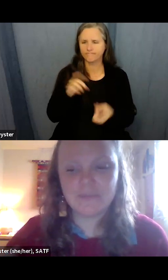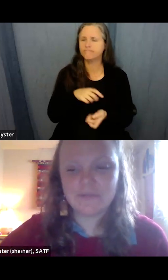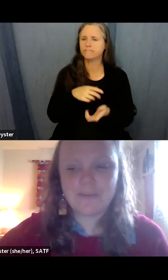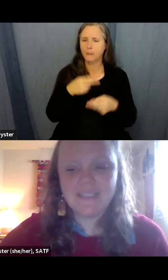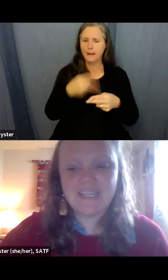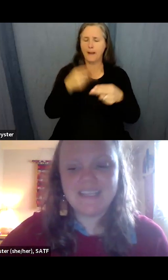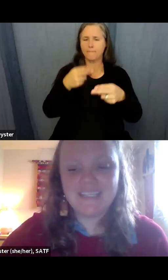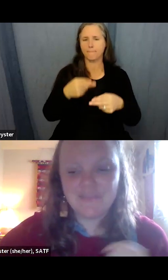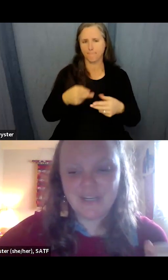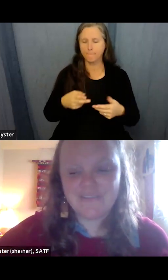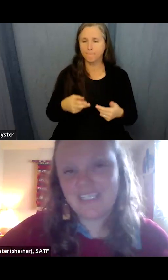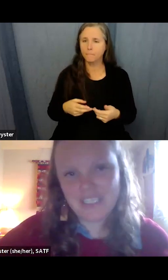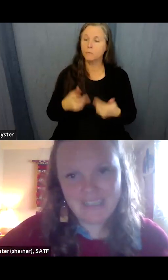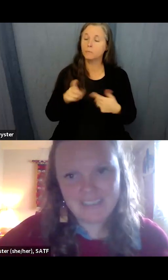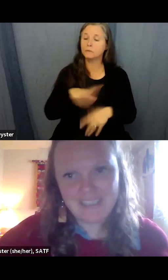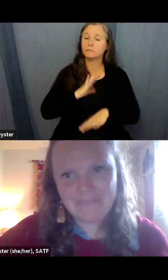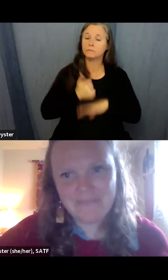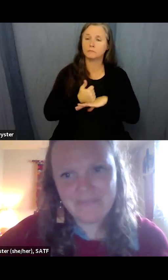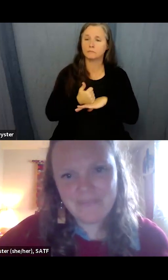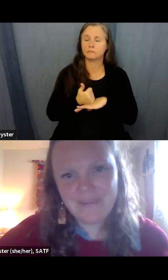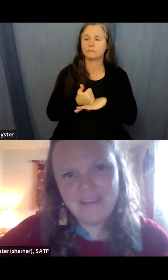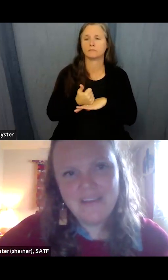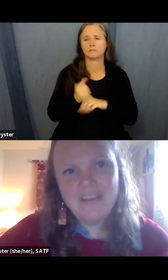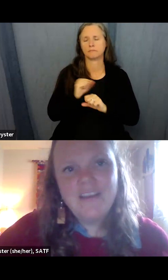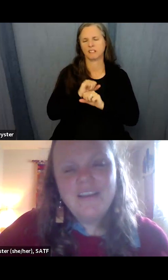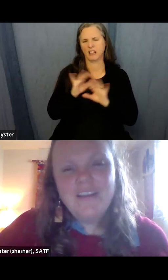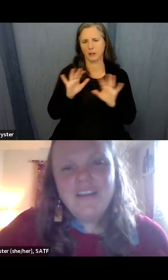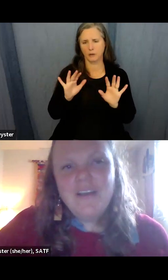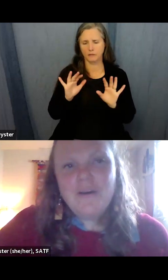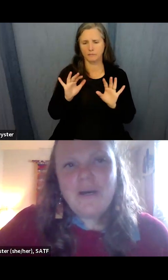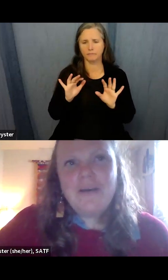be treated with respect and the need for confidentiality.